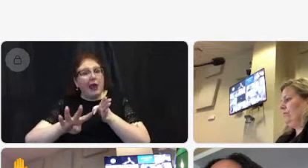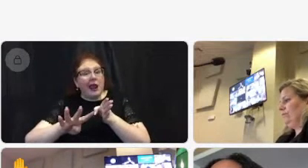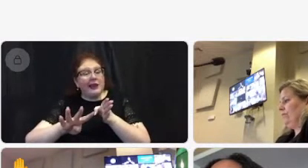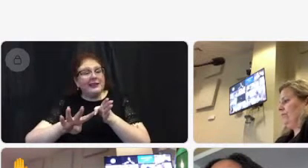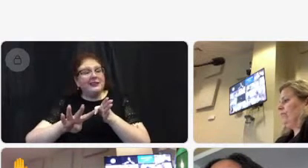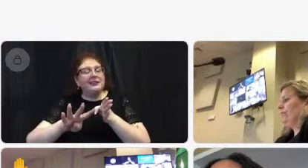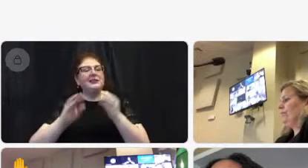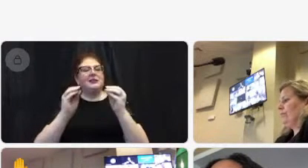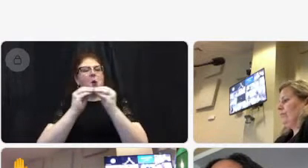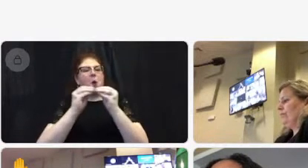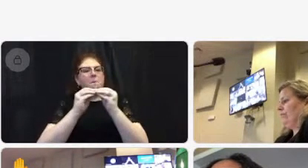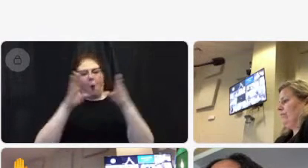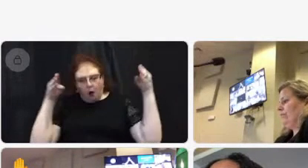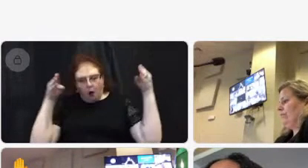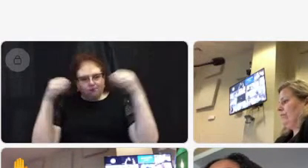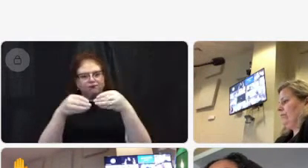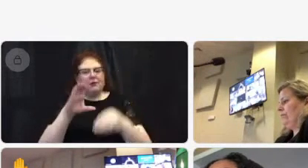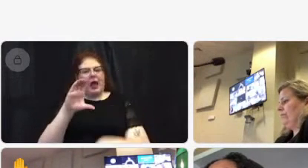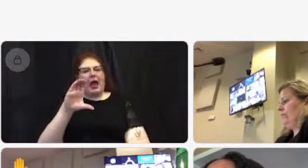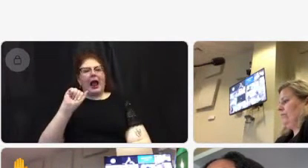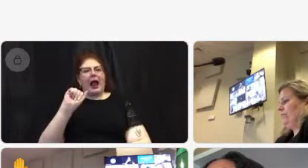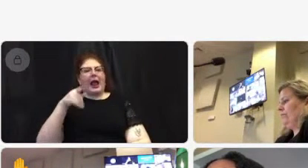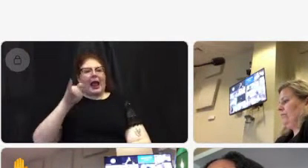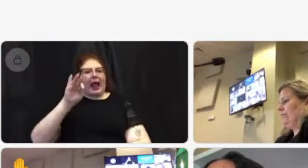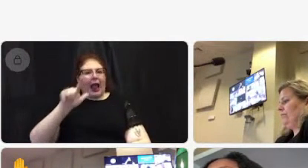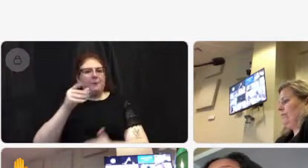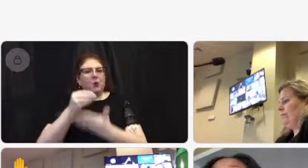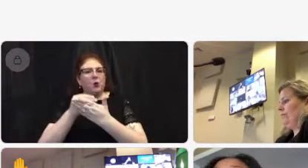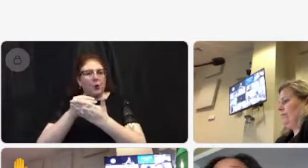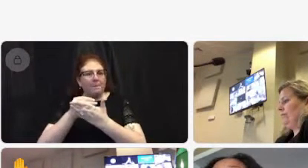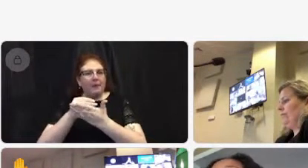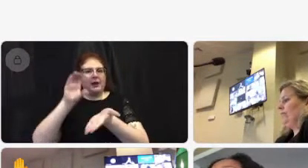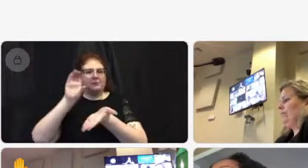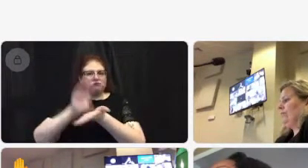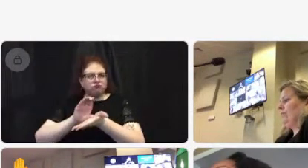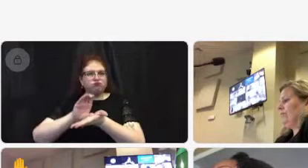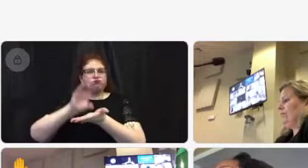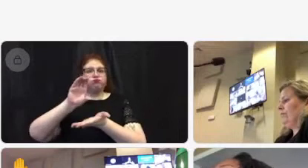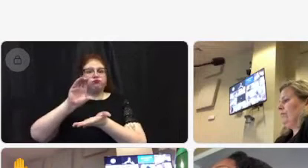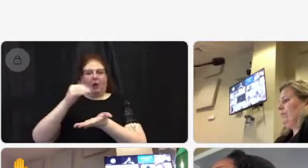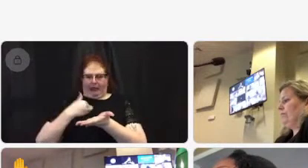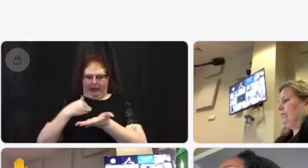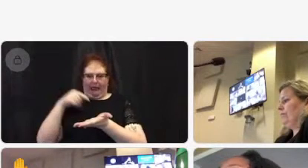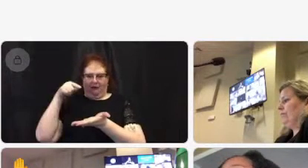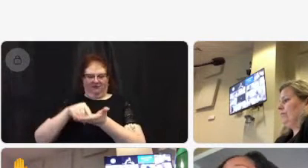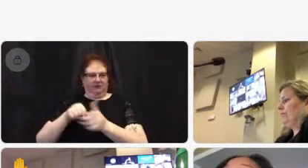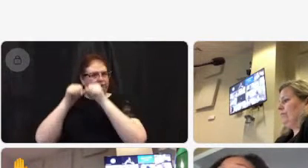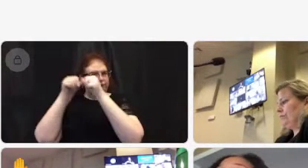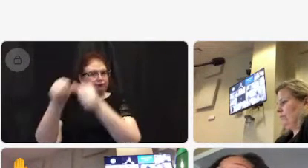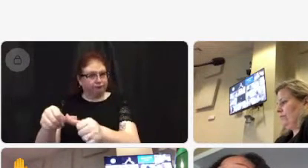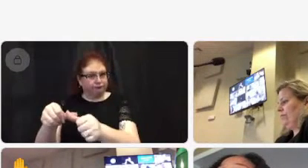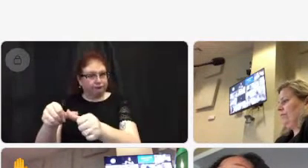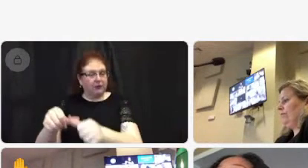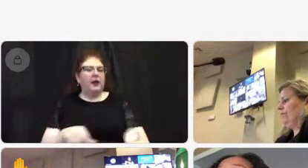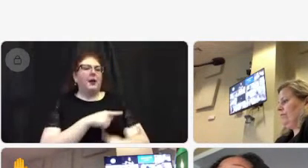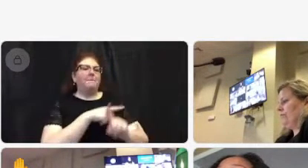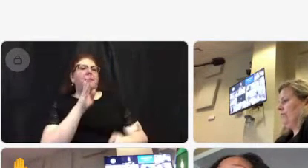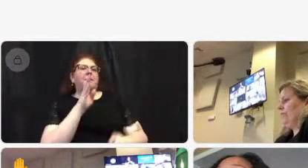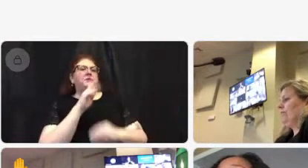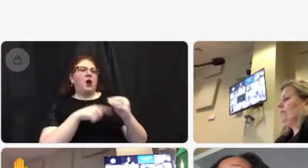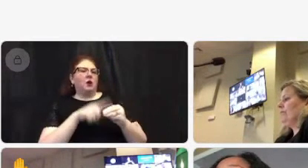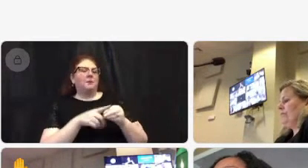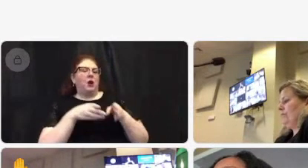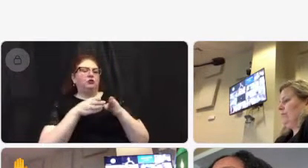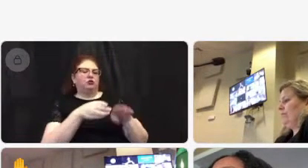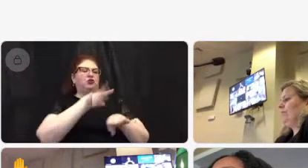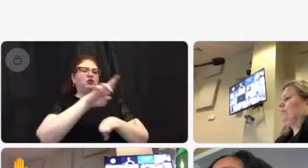more capital-driven projects because there's usually an underlying. I'm talking about straight up street resurfacing to